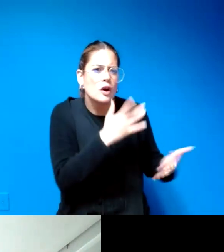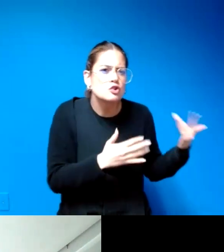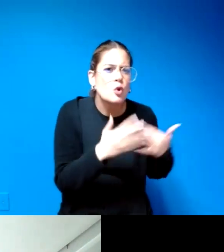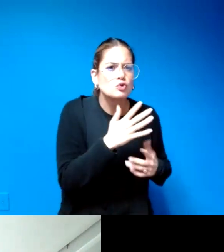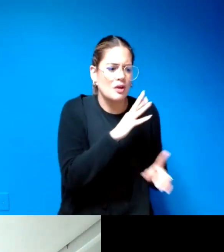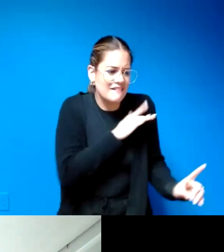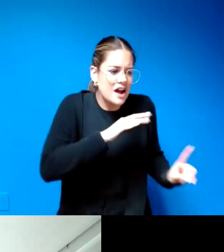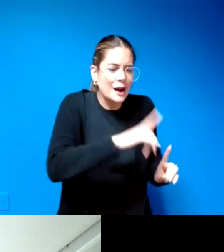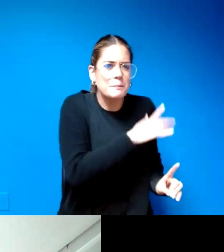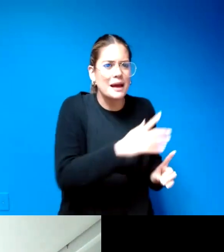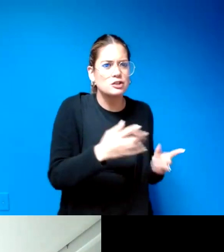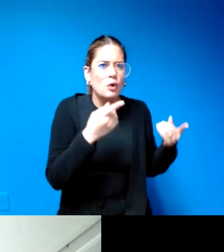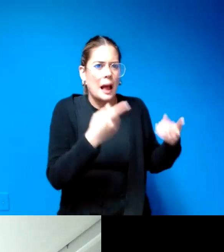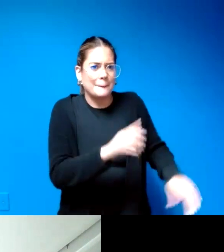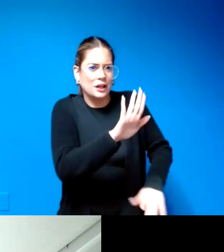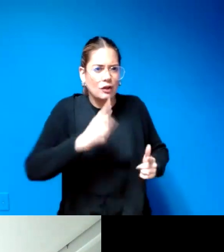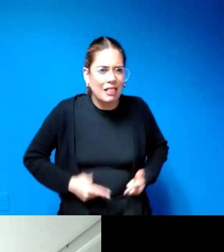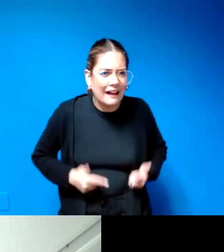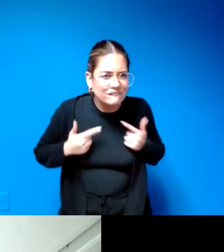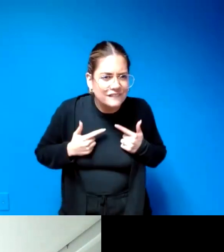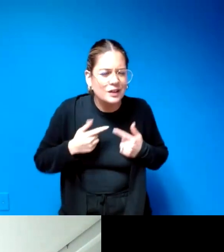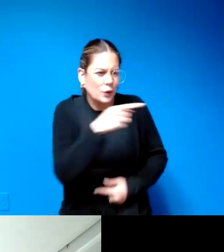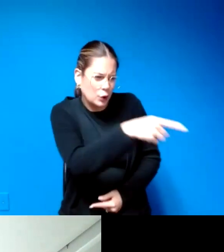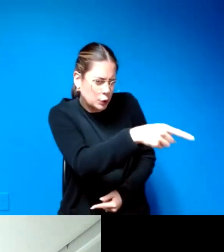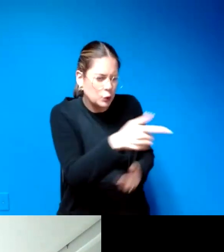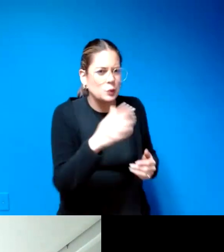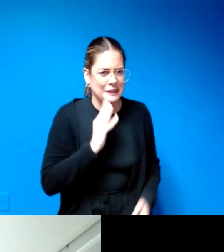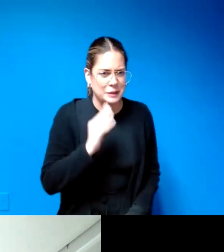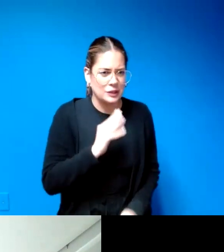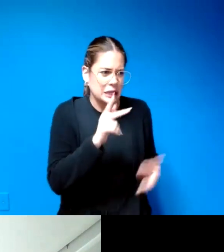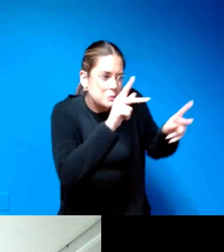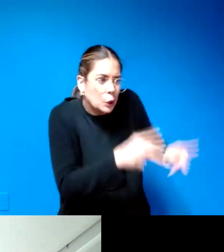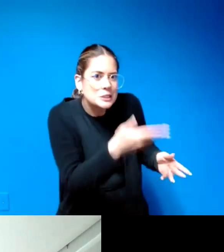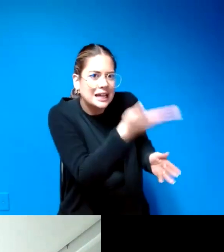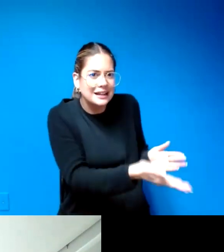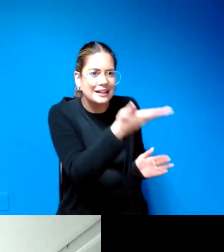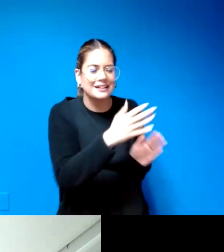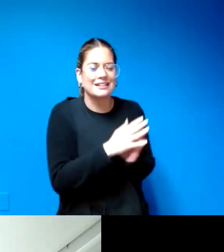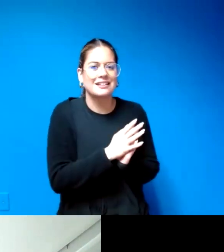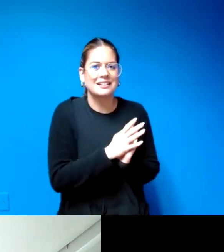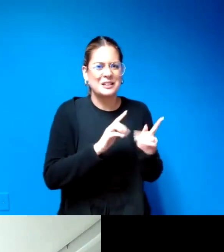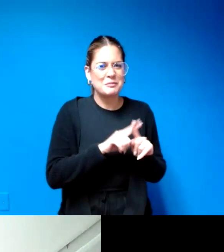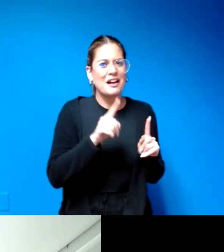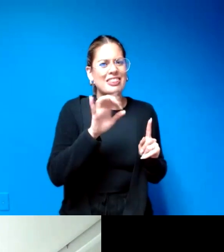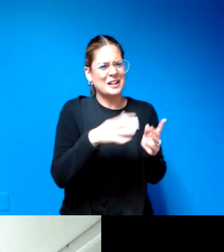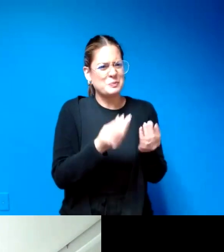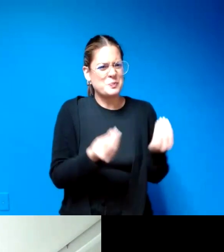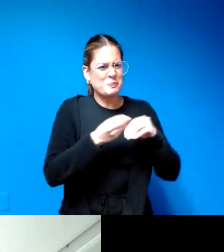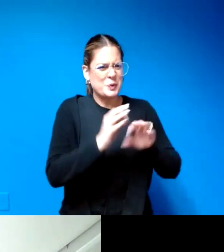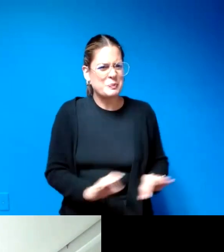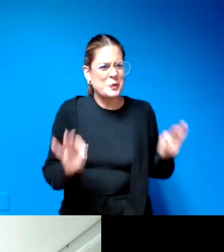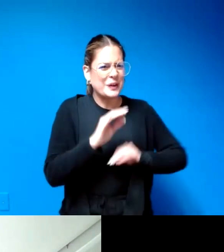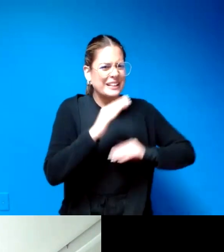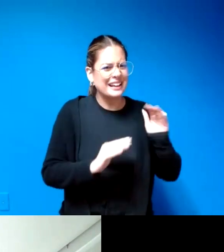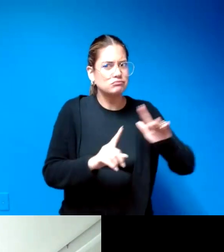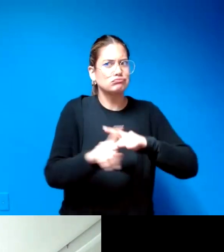that are going on in your life? What are all of the things that you're experiencing in your life? But that's actually far more important than the symptoms,